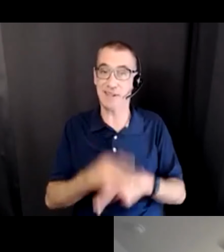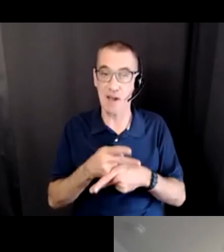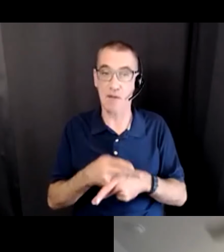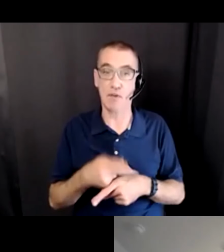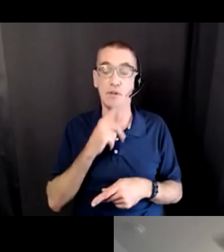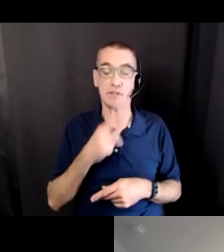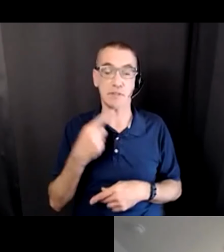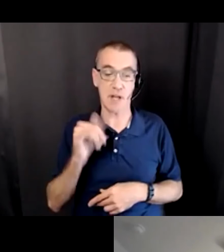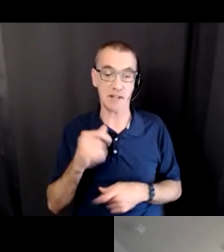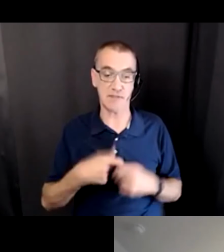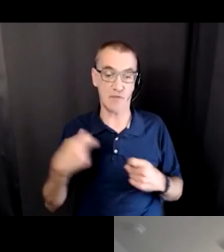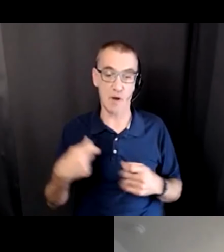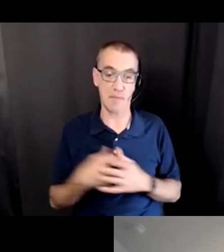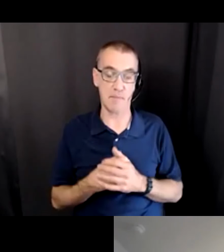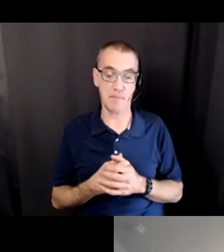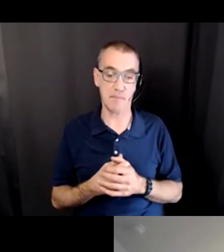from